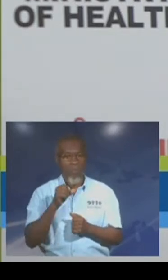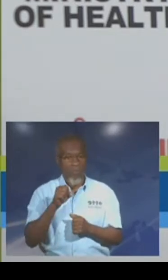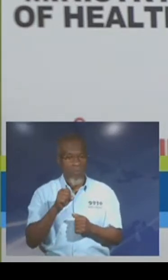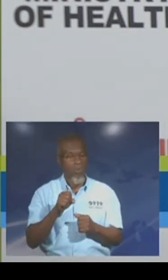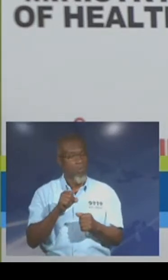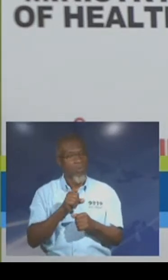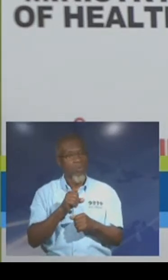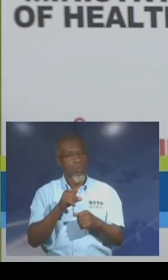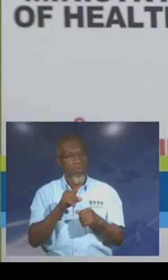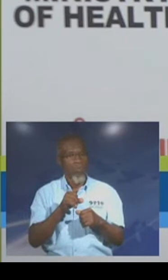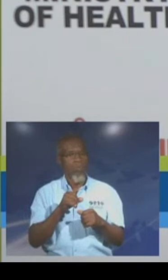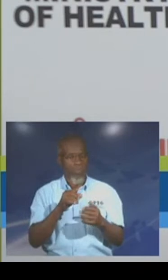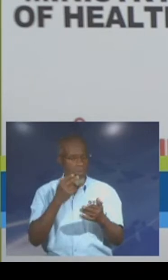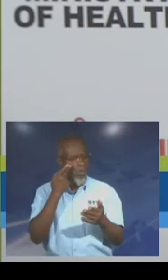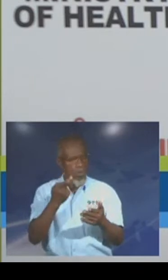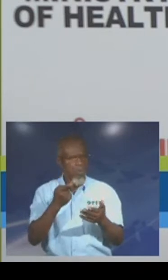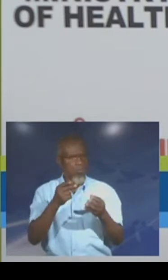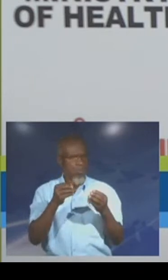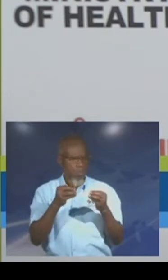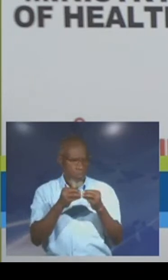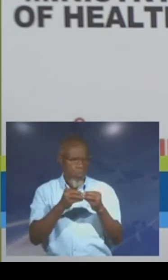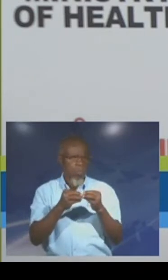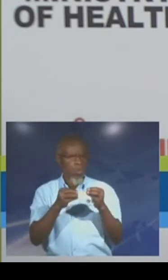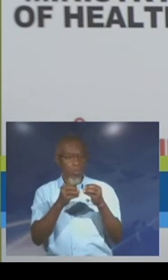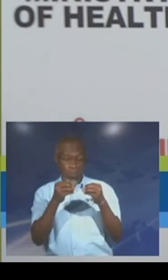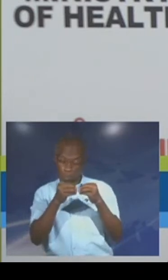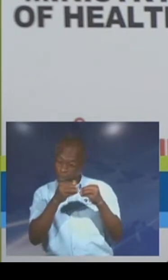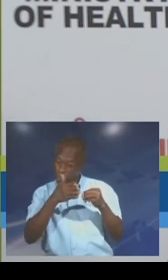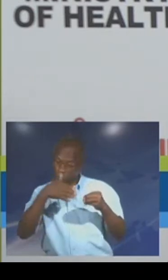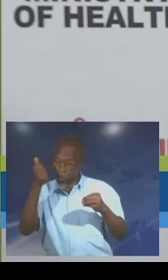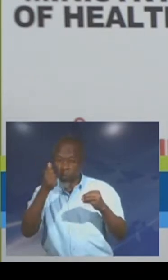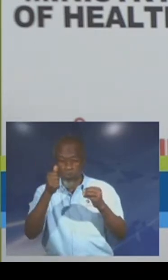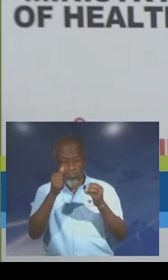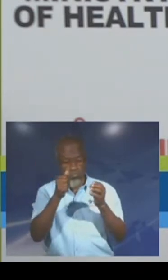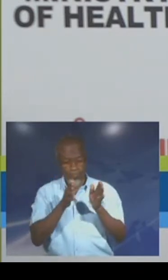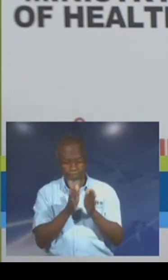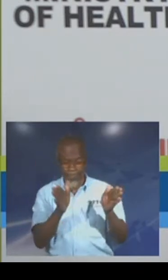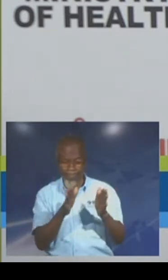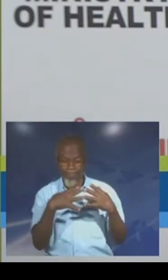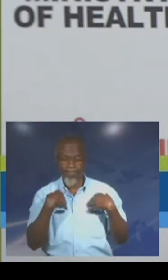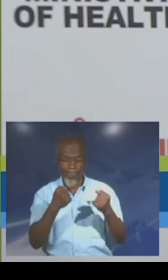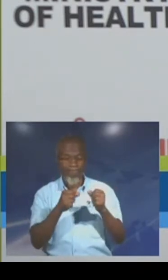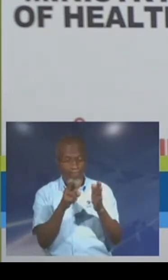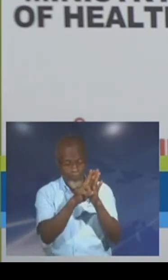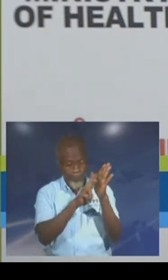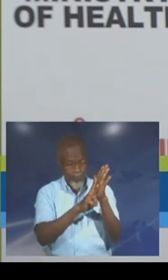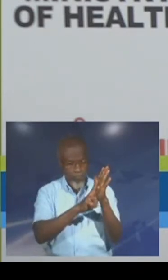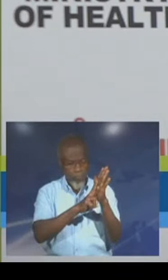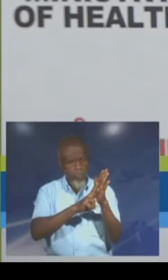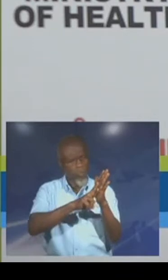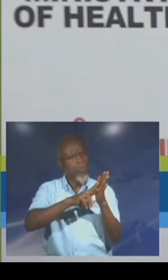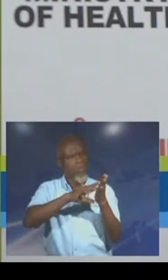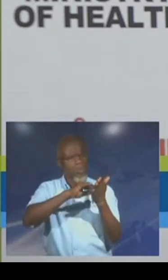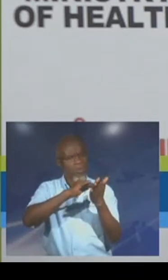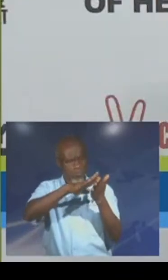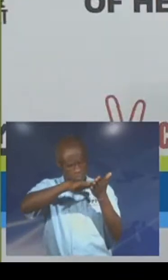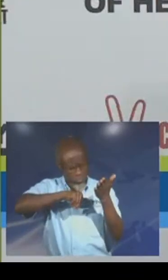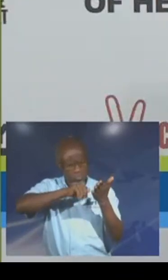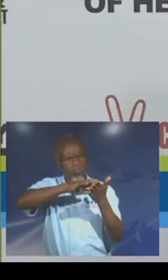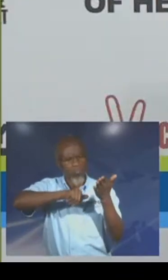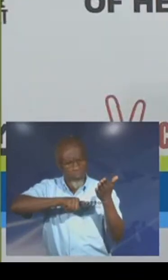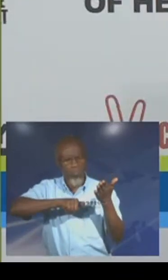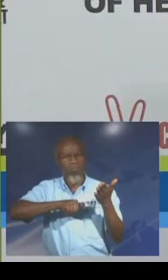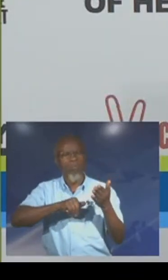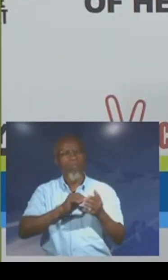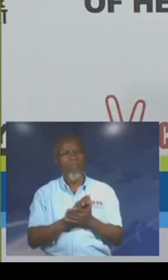health regulations have been lifted. Okay, thank you very much, and CMO. So, I mean, from the CMOH level,